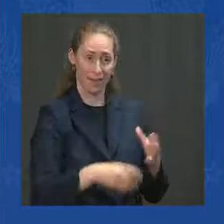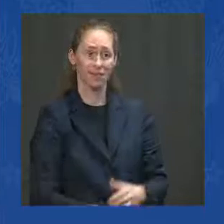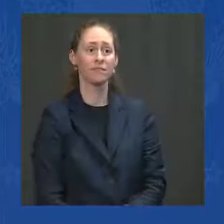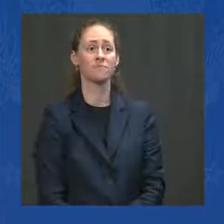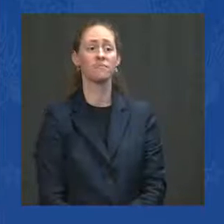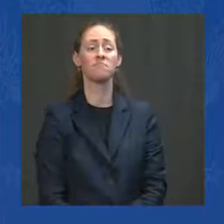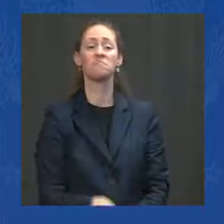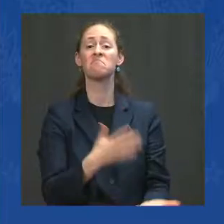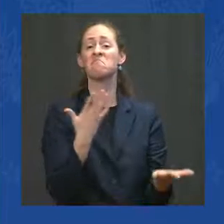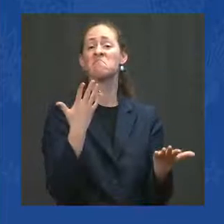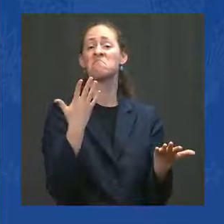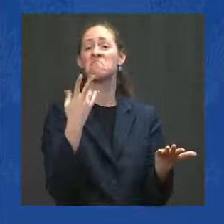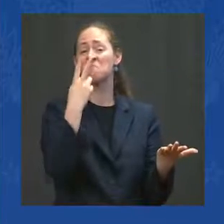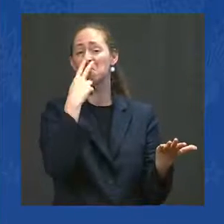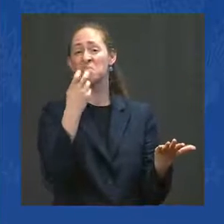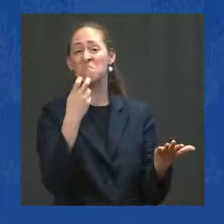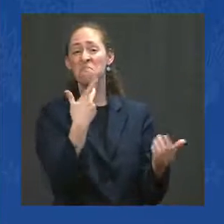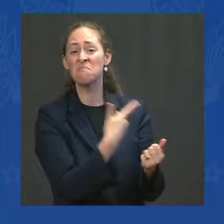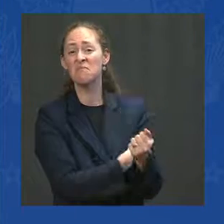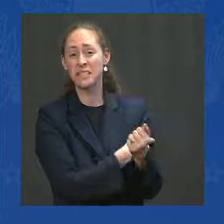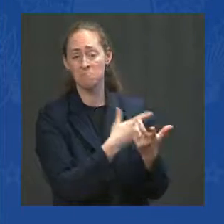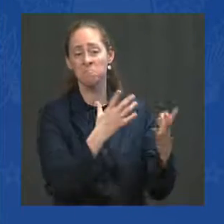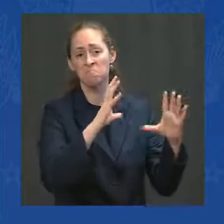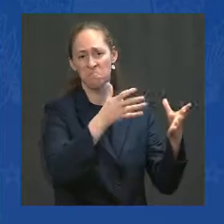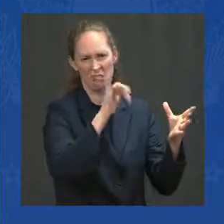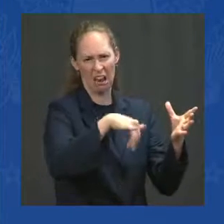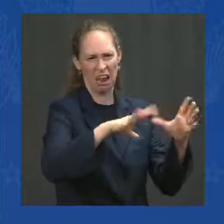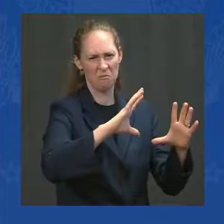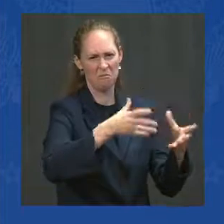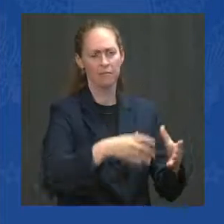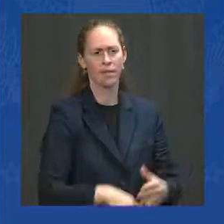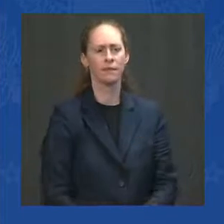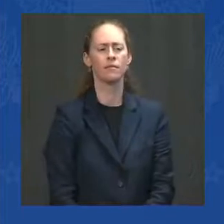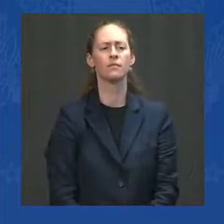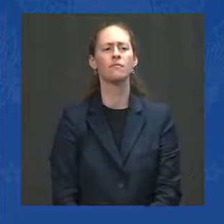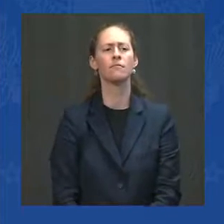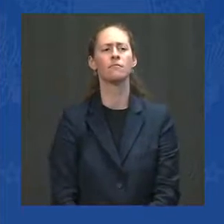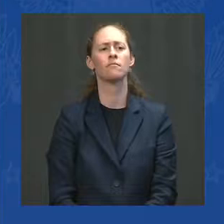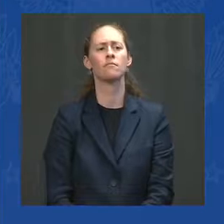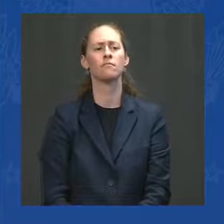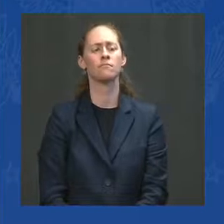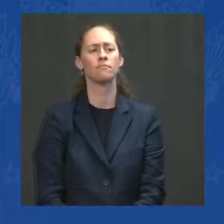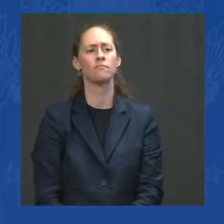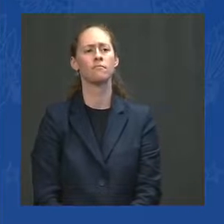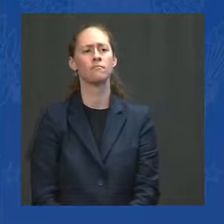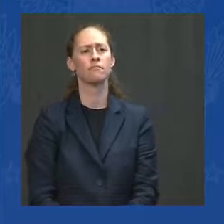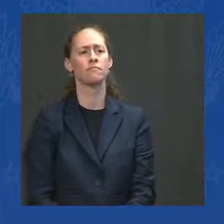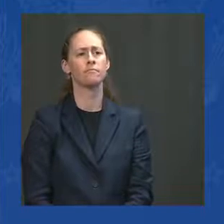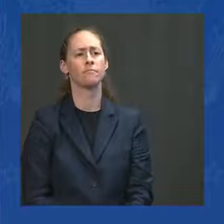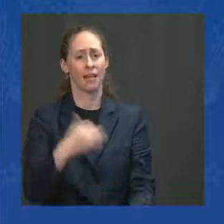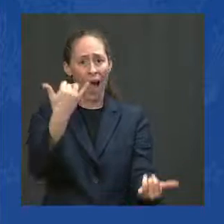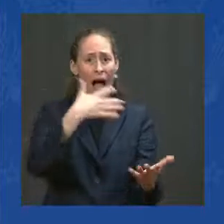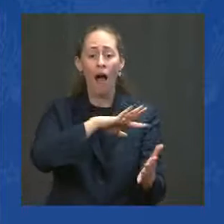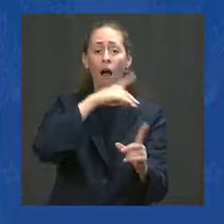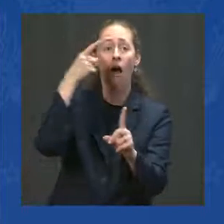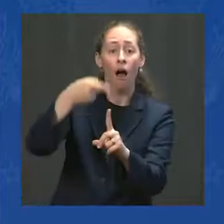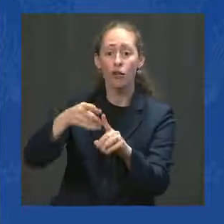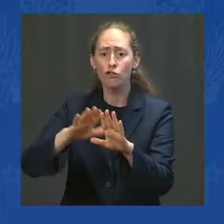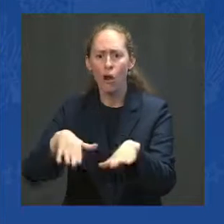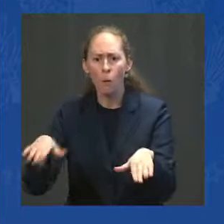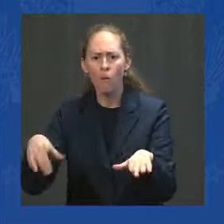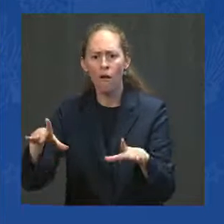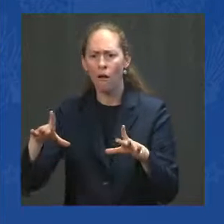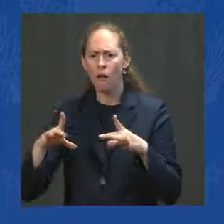But I also understand that the reason children are becoming infected is